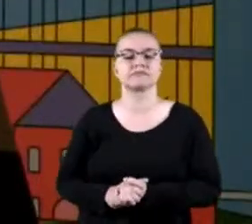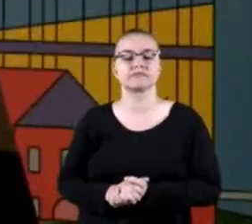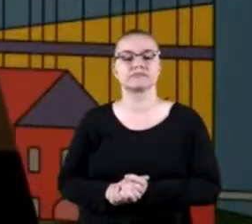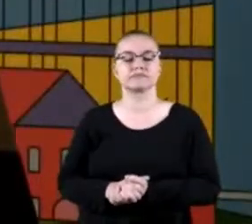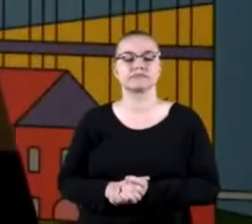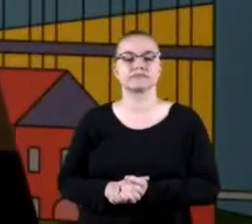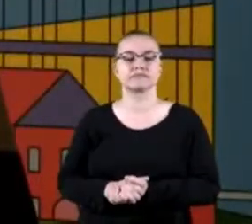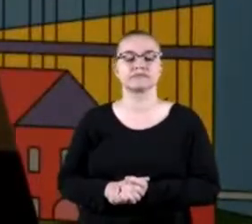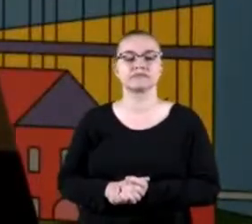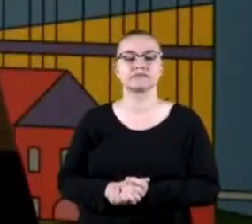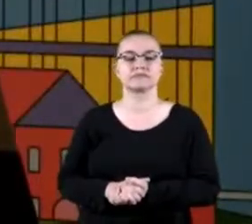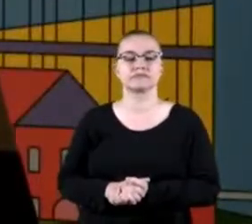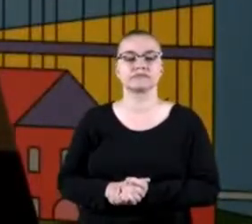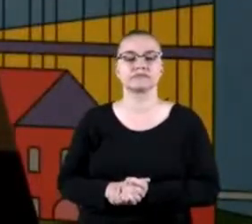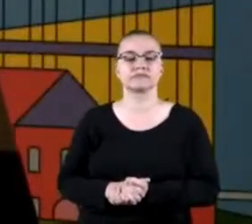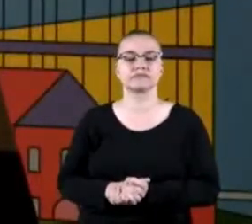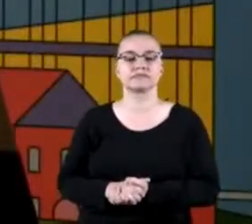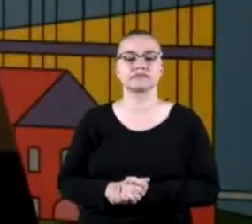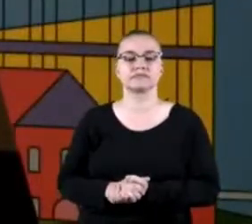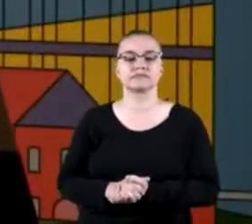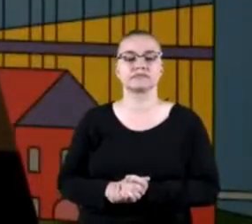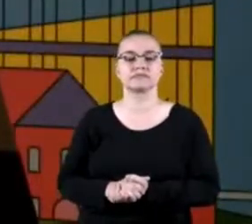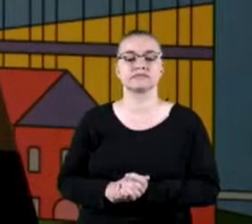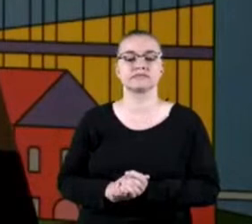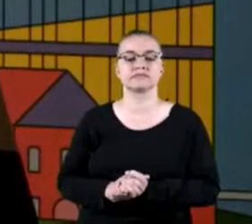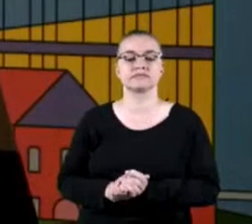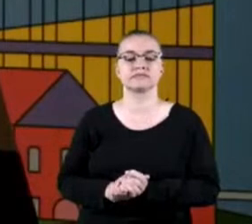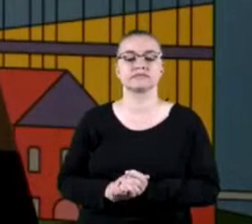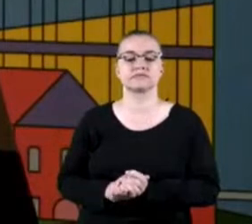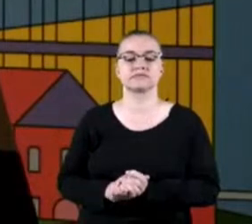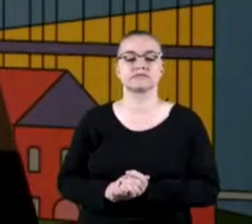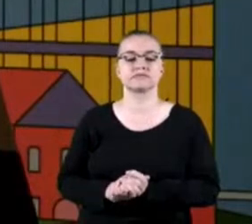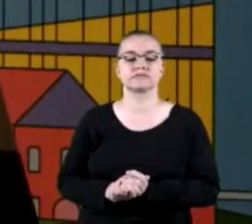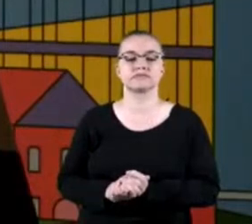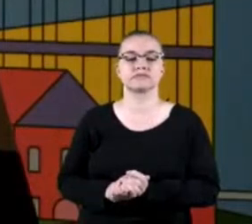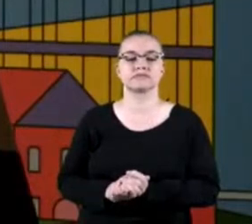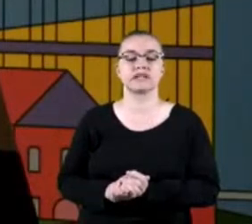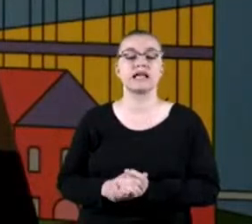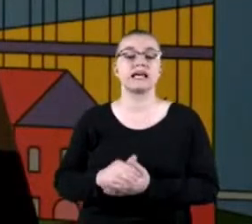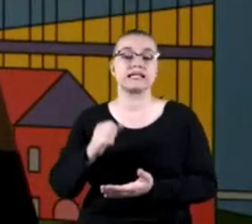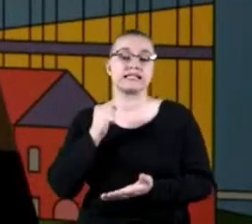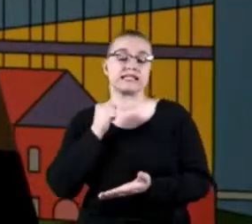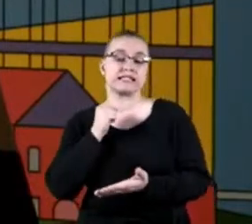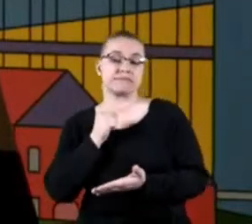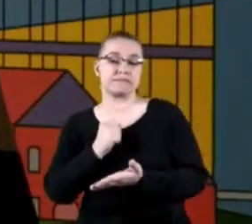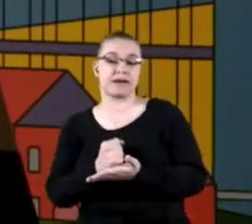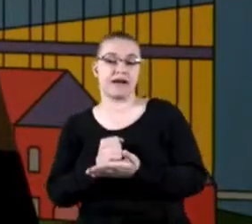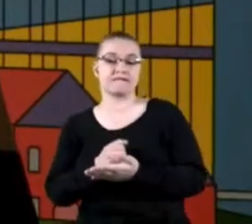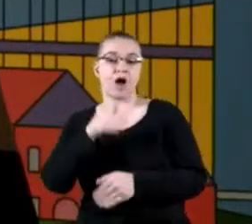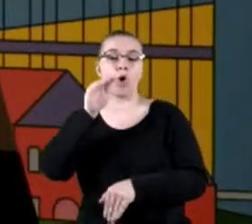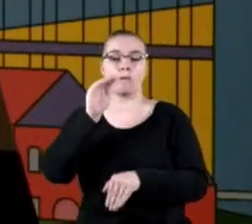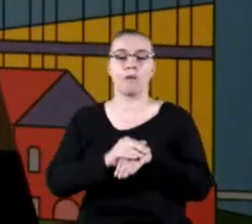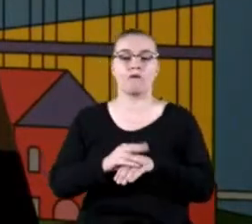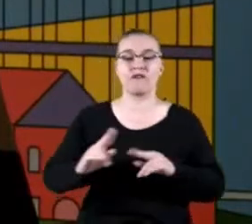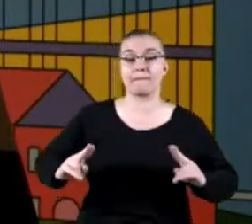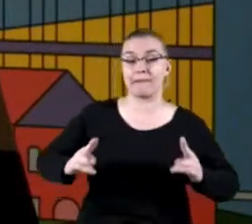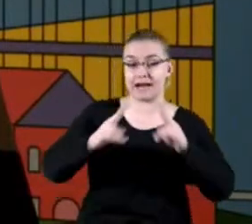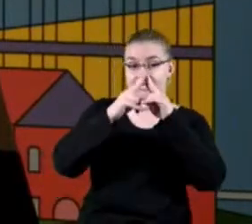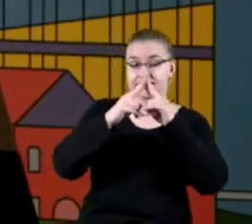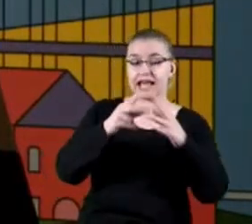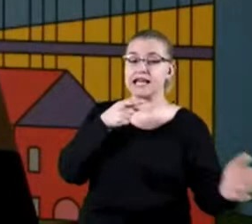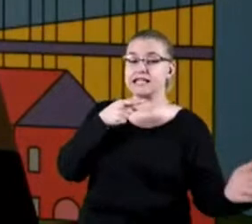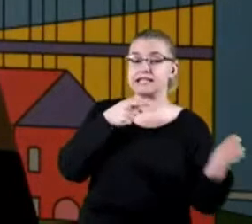consideration urban agenda, SDG, Paris Agreement, but they adapt this agreement to the